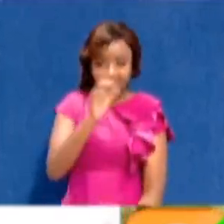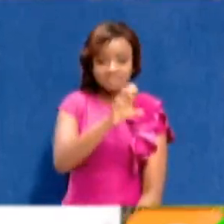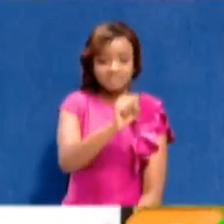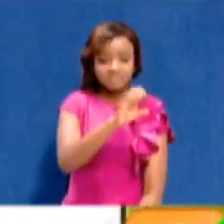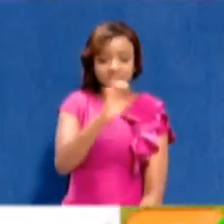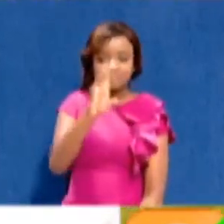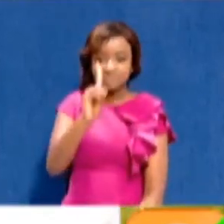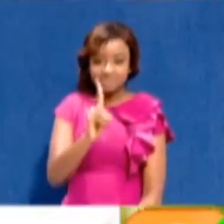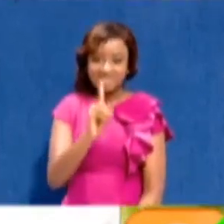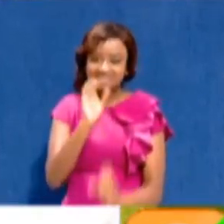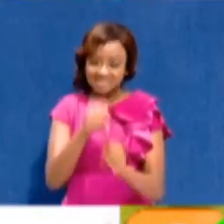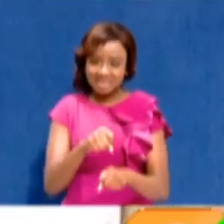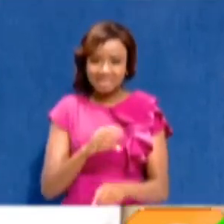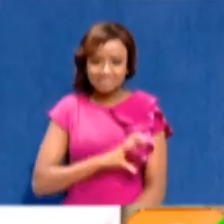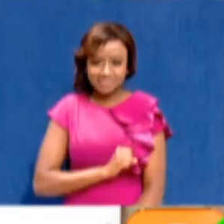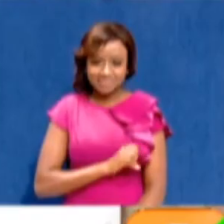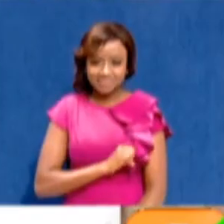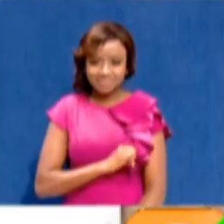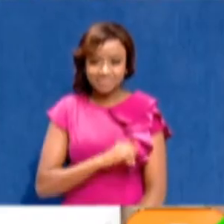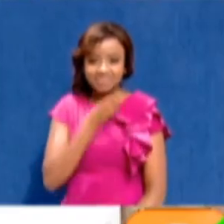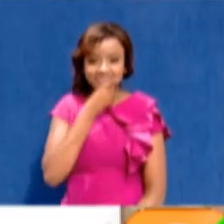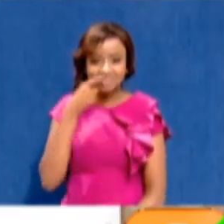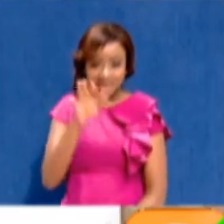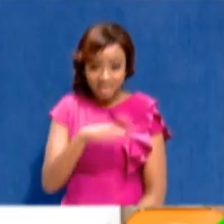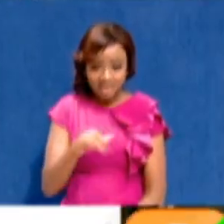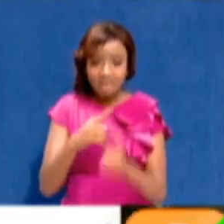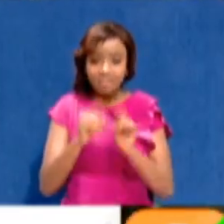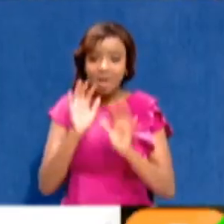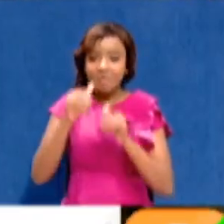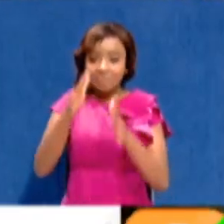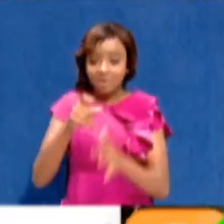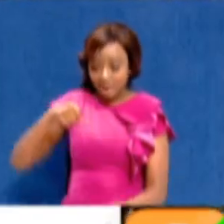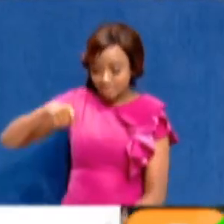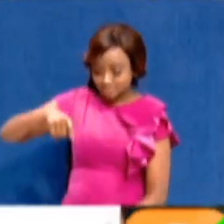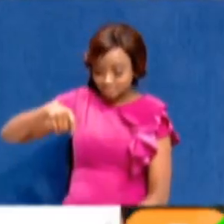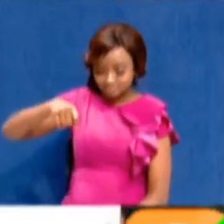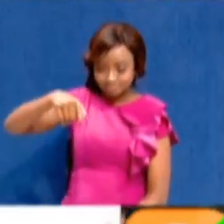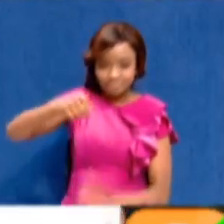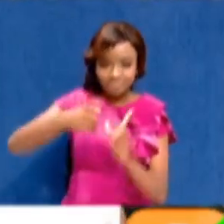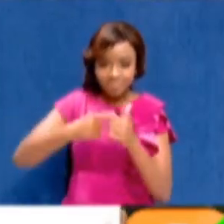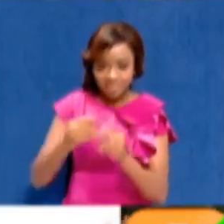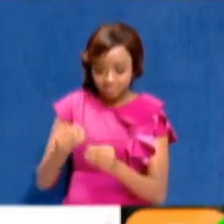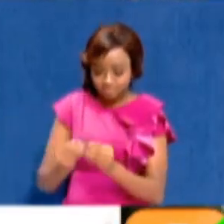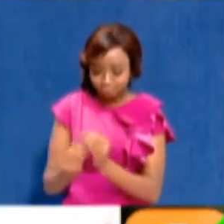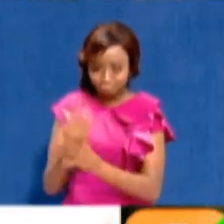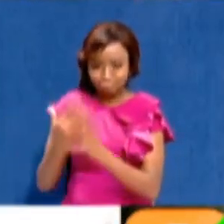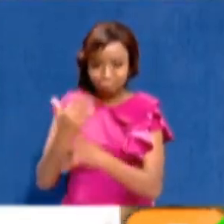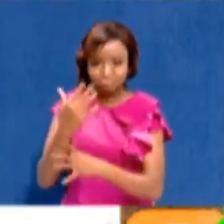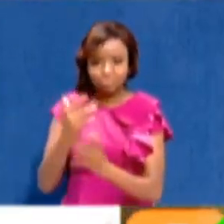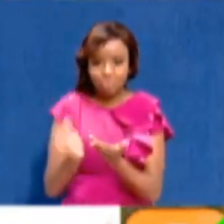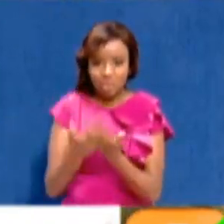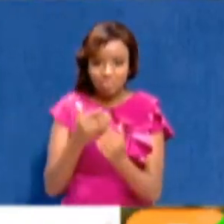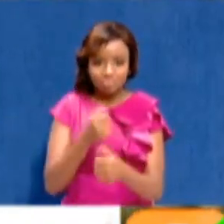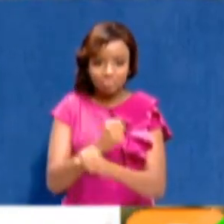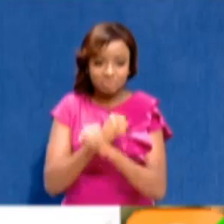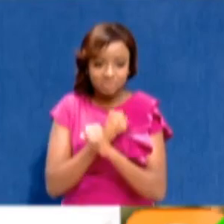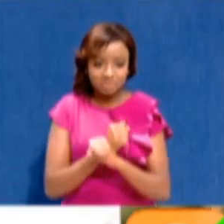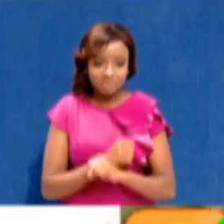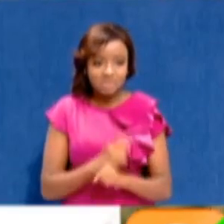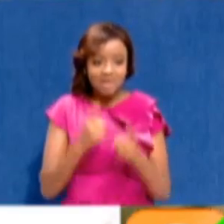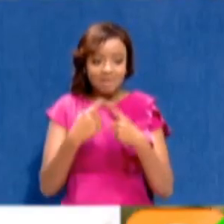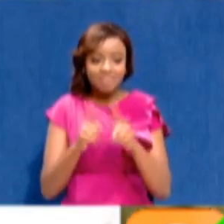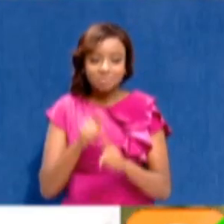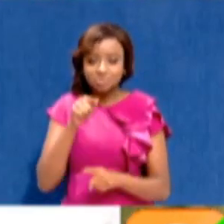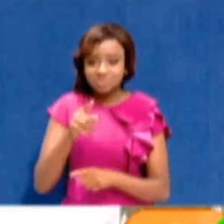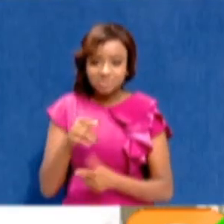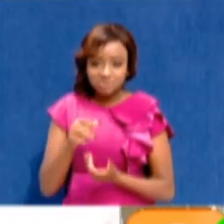can tolerate dry conditions. Farmers plant trees in between crops to act as windbreakers. Intercropping is